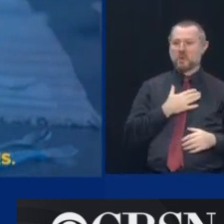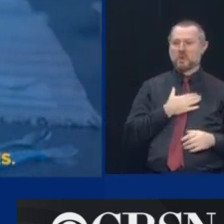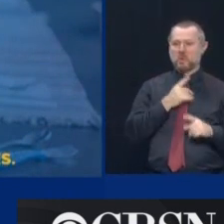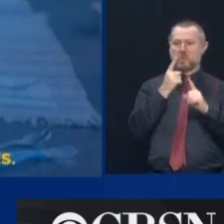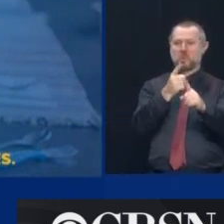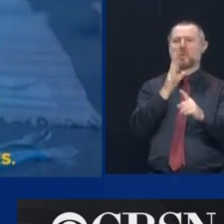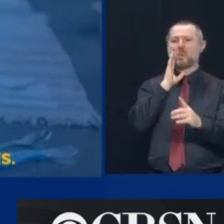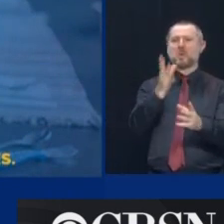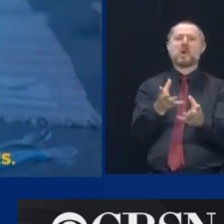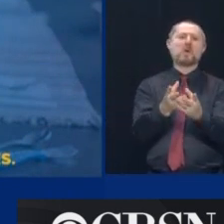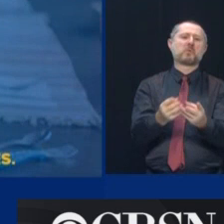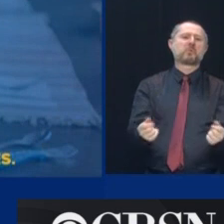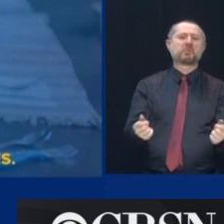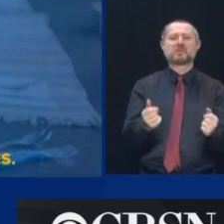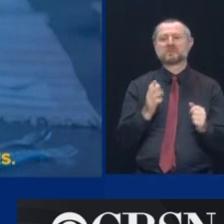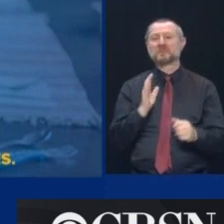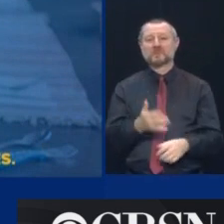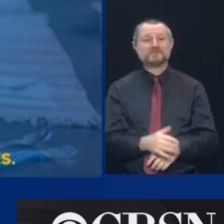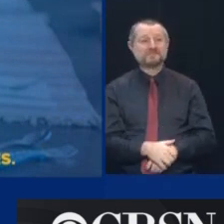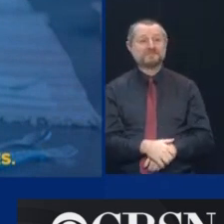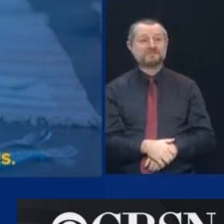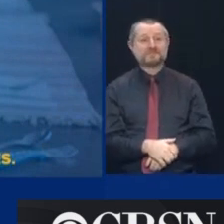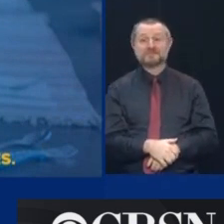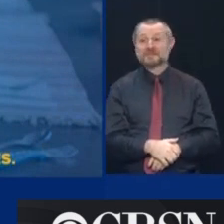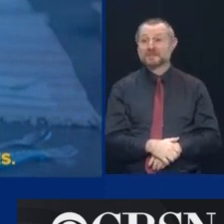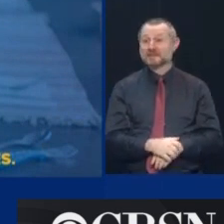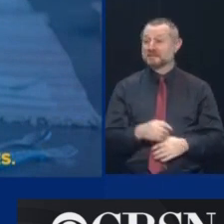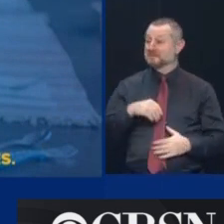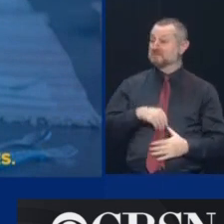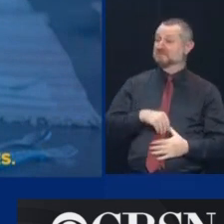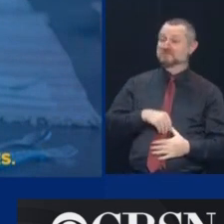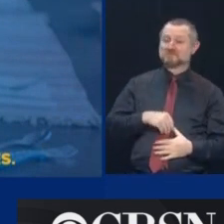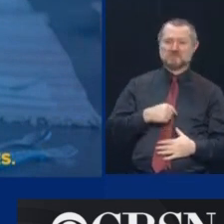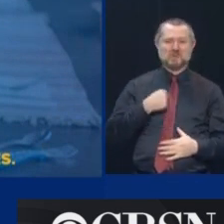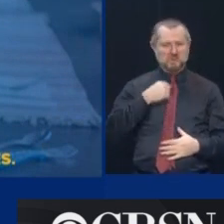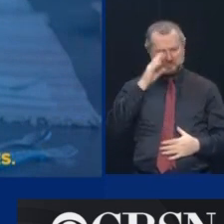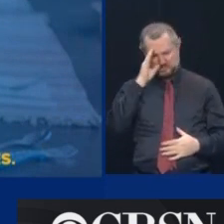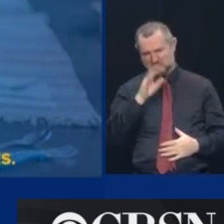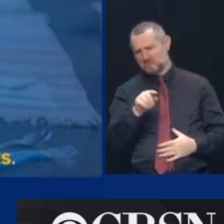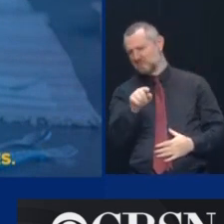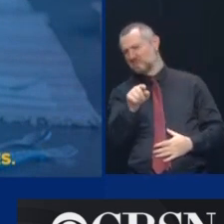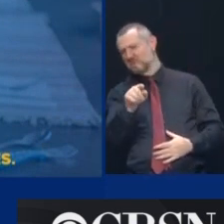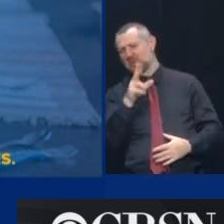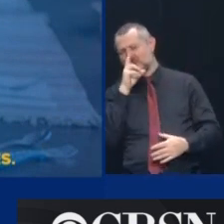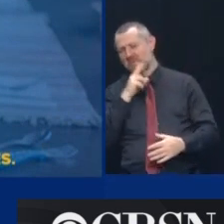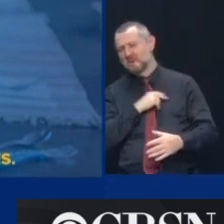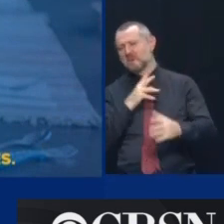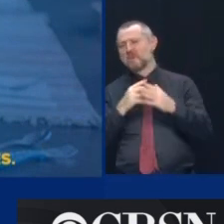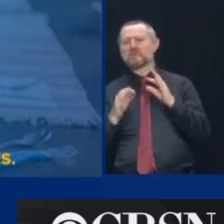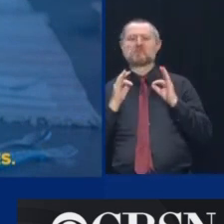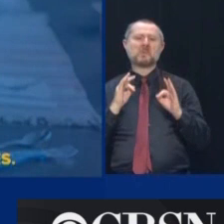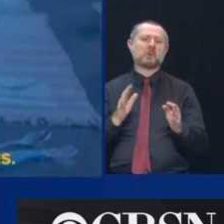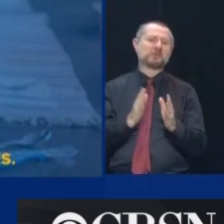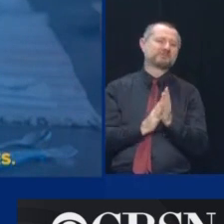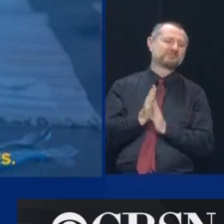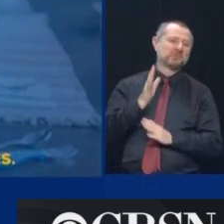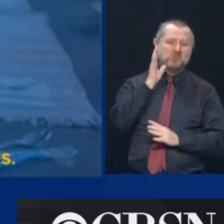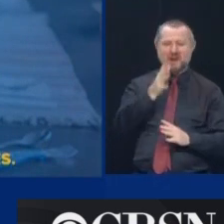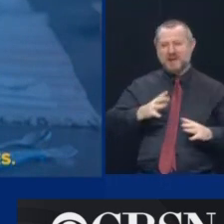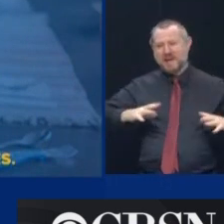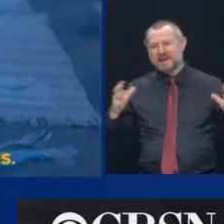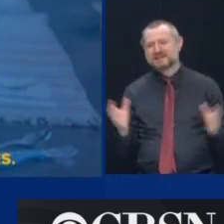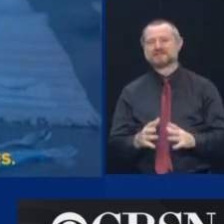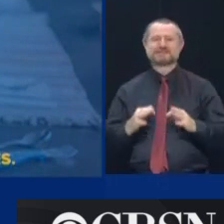over. So I said to myself, Thanksgiving. That's when we'll all be together. It'll be Thanksgiving.